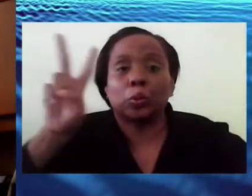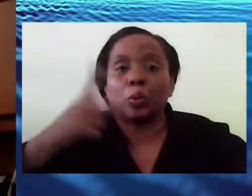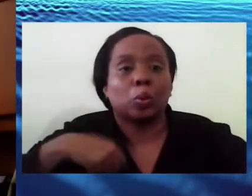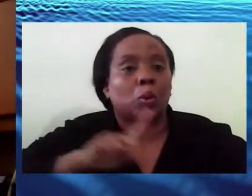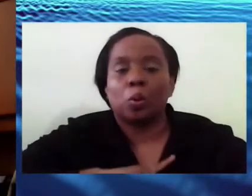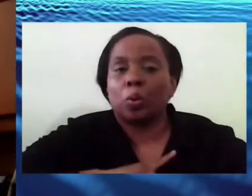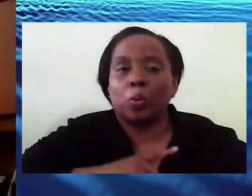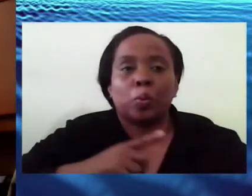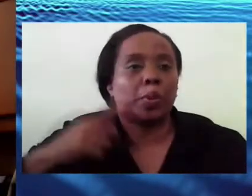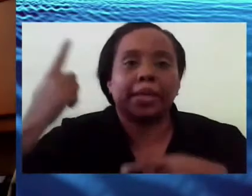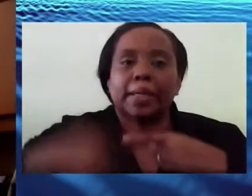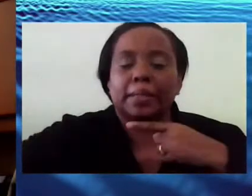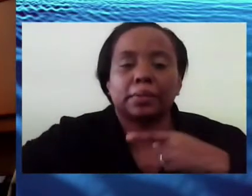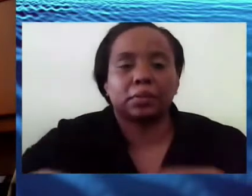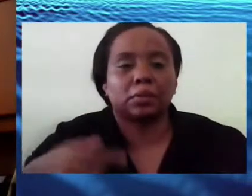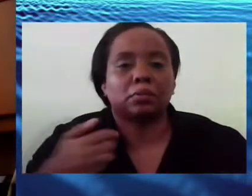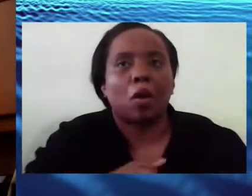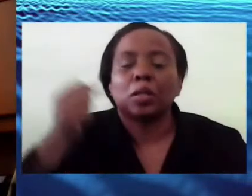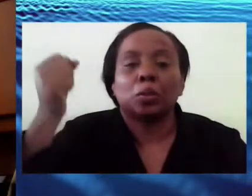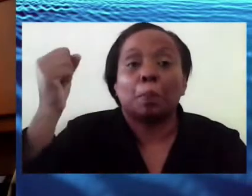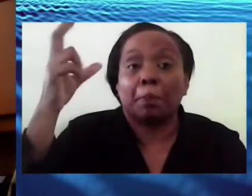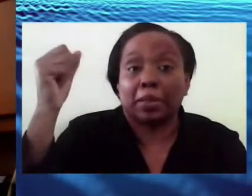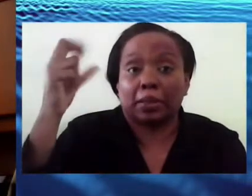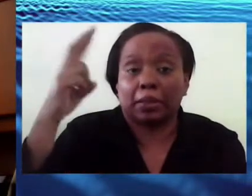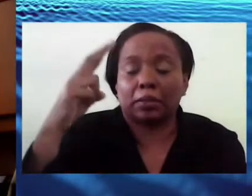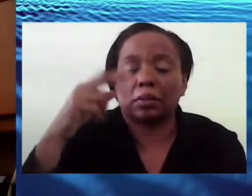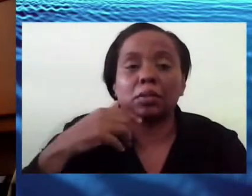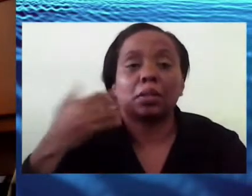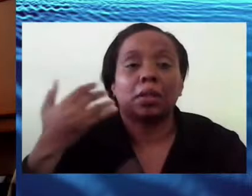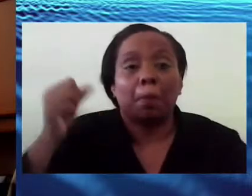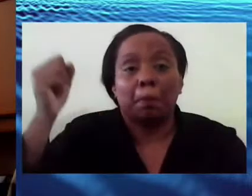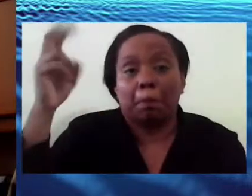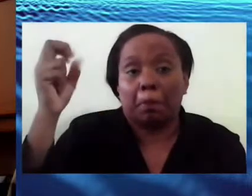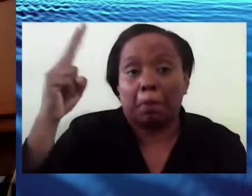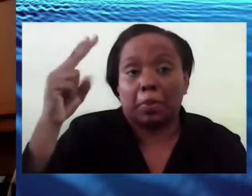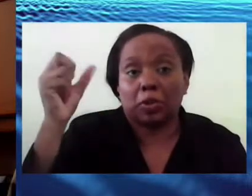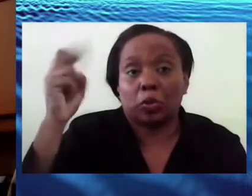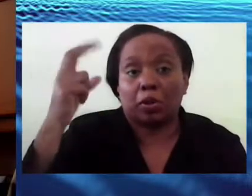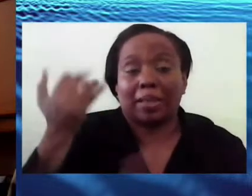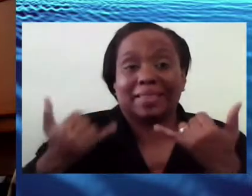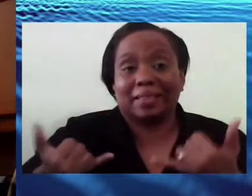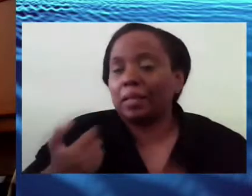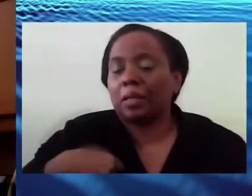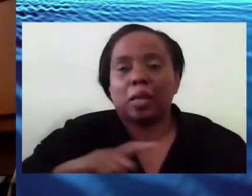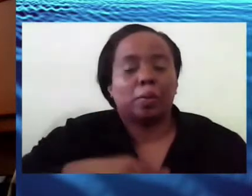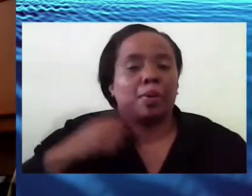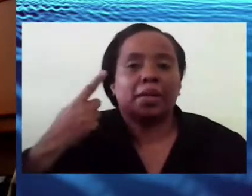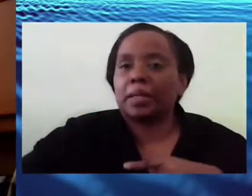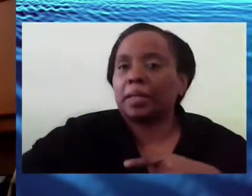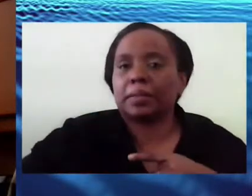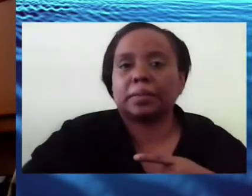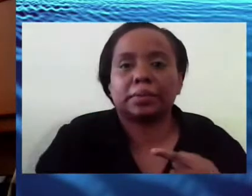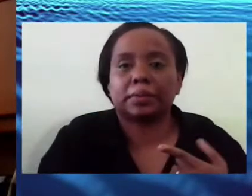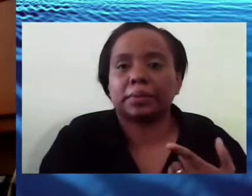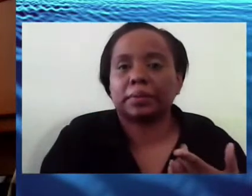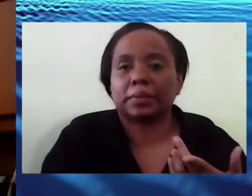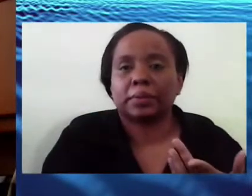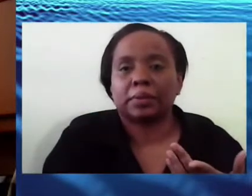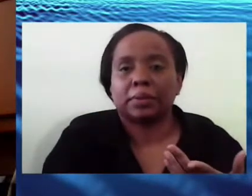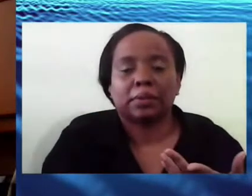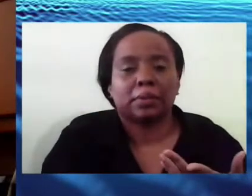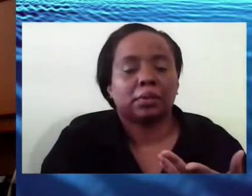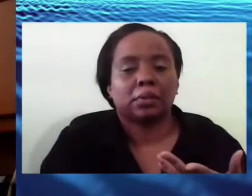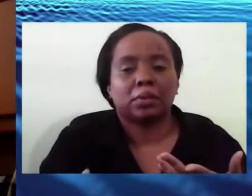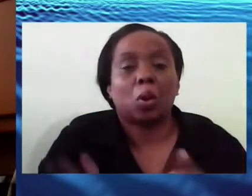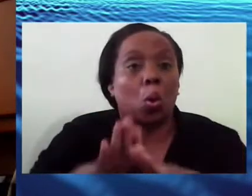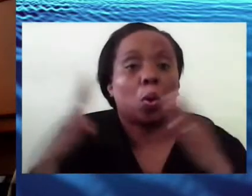position at midday. I'm sorry, it was not 2 o'clock, it was at midday. At midday, we were still not in the position to complete the reopening of the